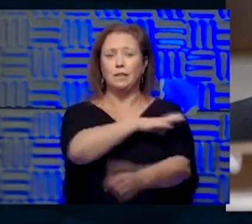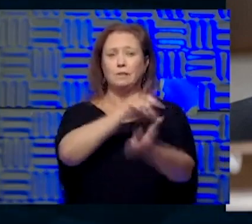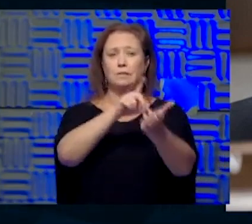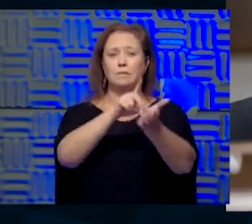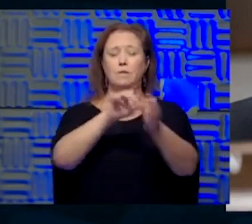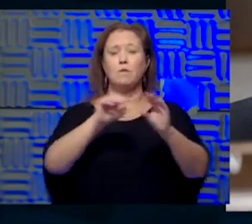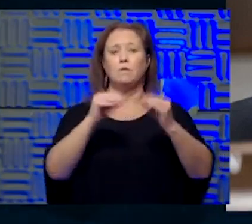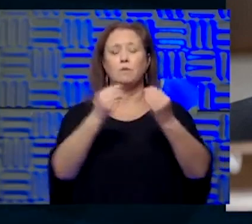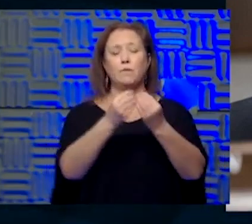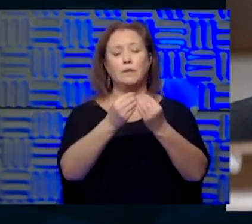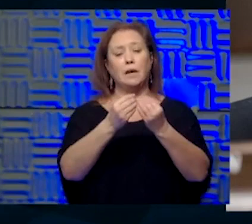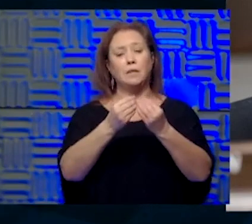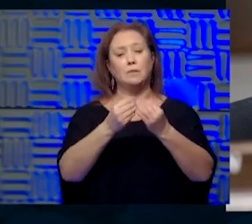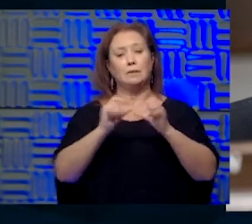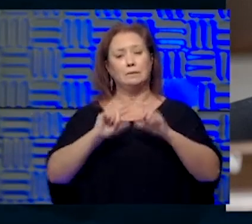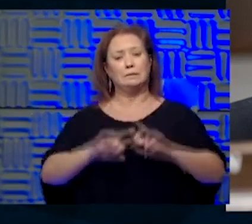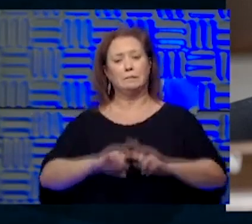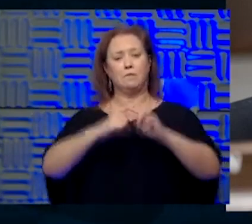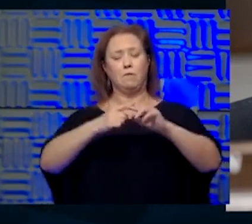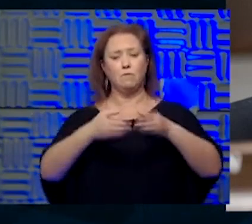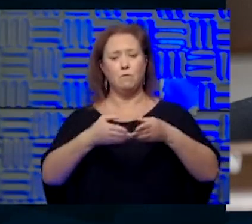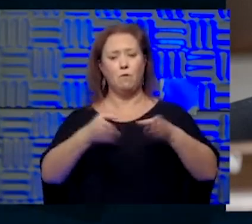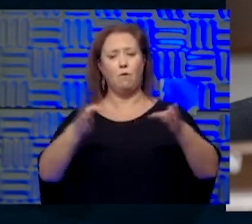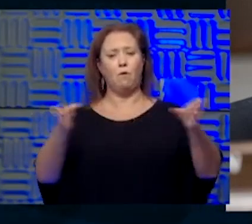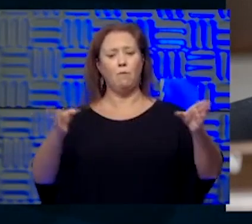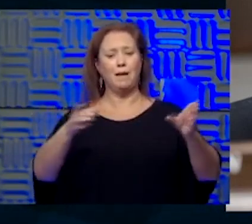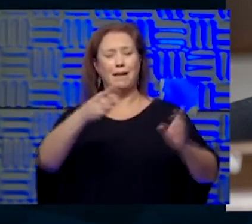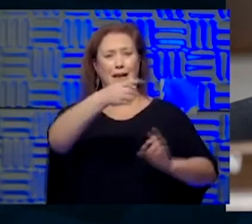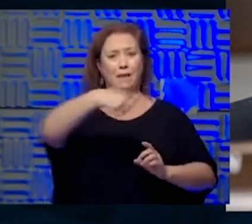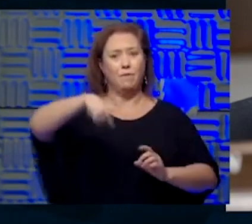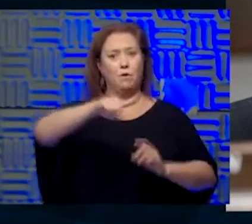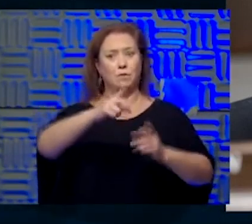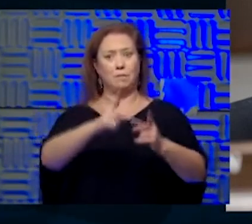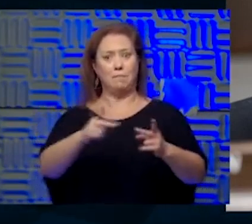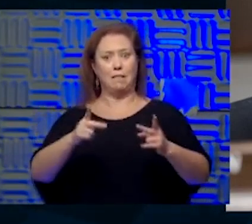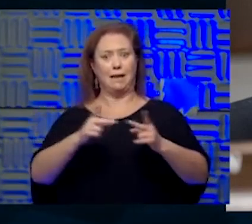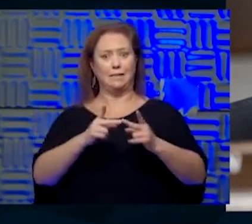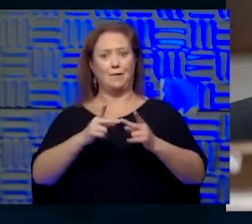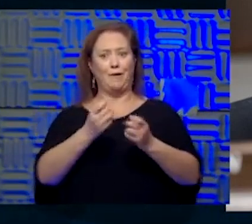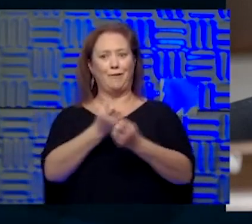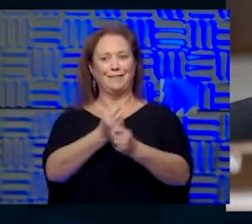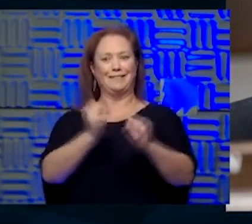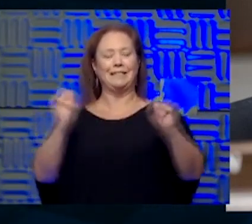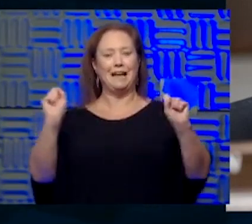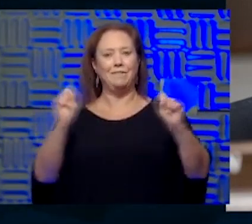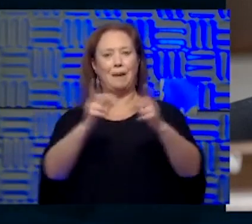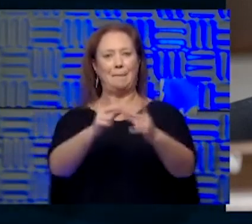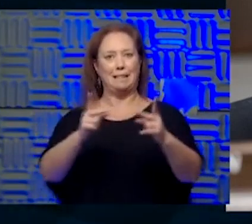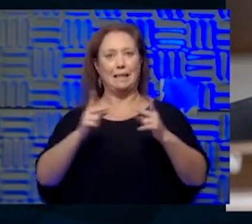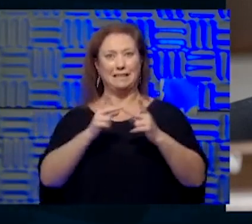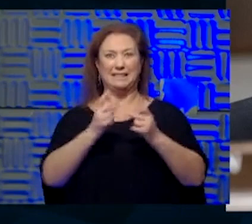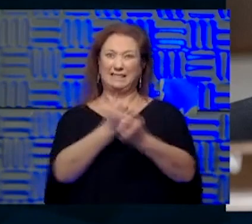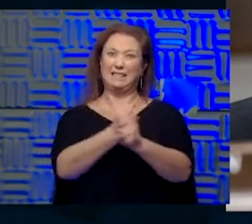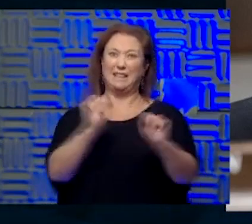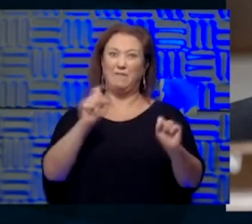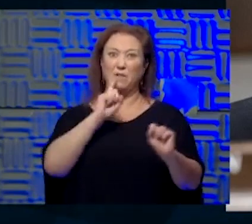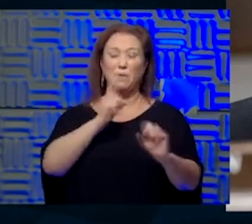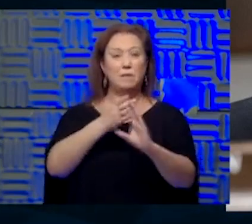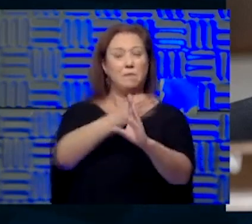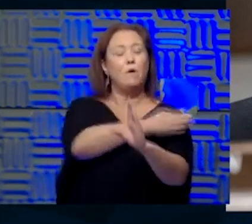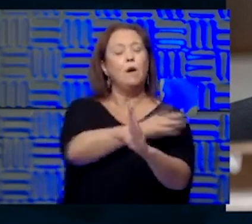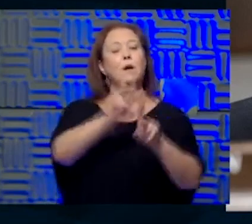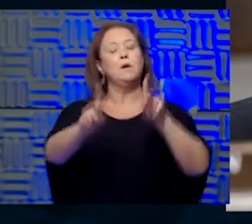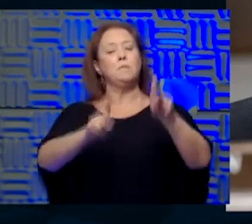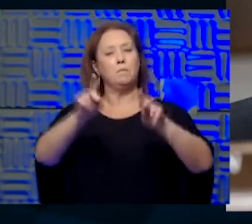And as we open up, if those places are safer than they were before, safe places for people to be, it means that people